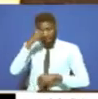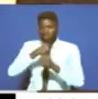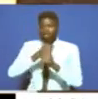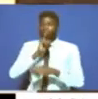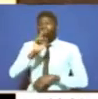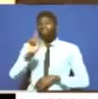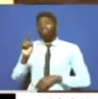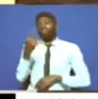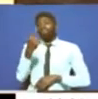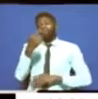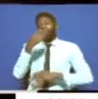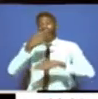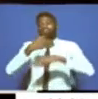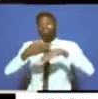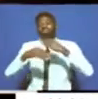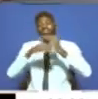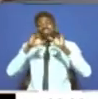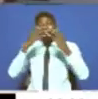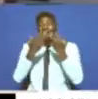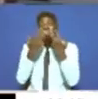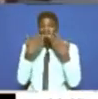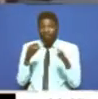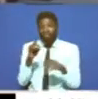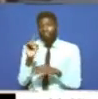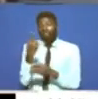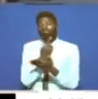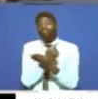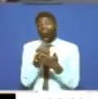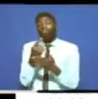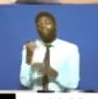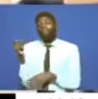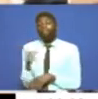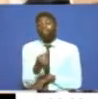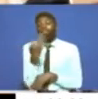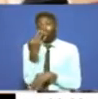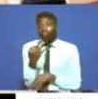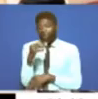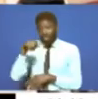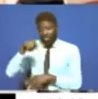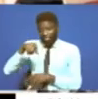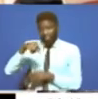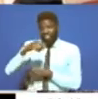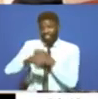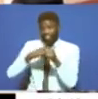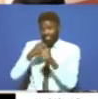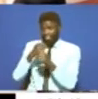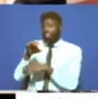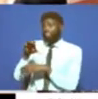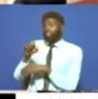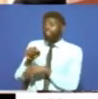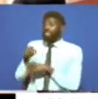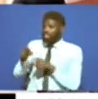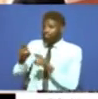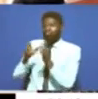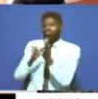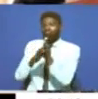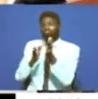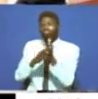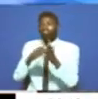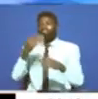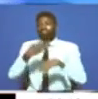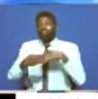is completed by the first week of March. The CS commended the construction progress, saying out of the